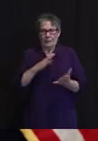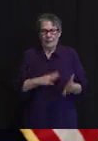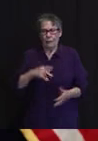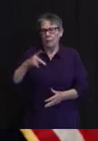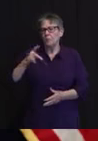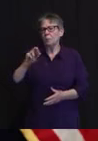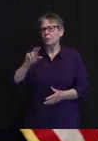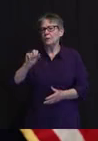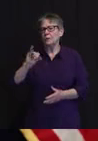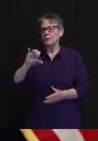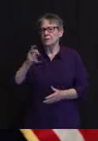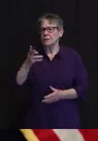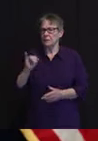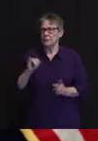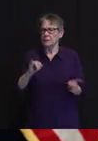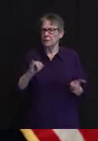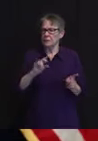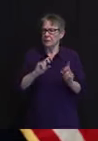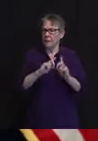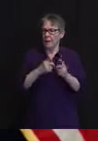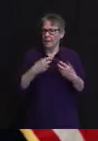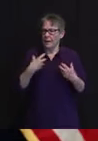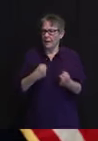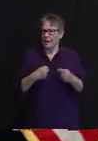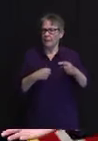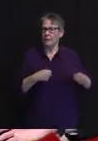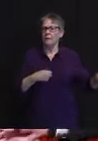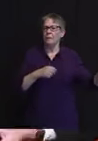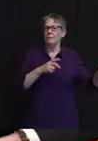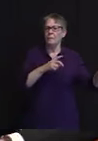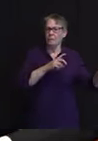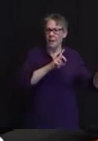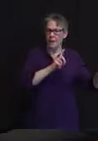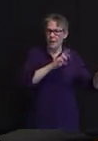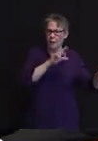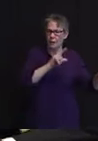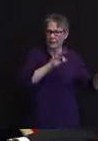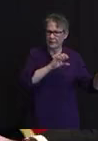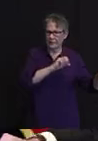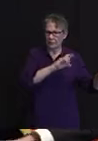Ed Lifshitz, thank you, Doctor, for your extraordinary